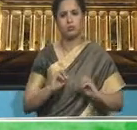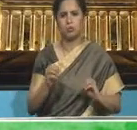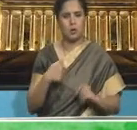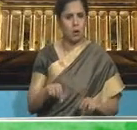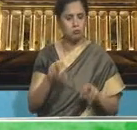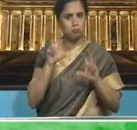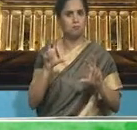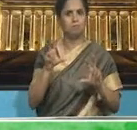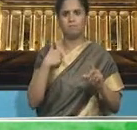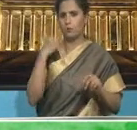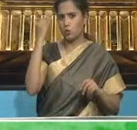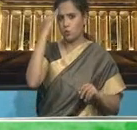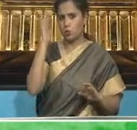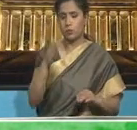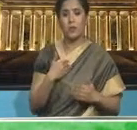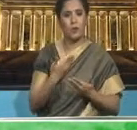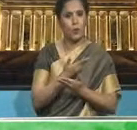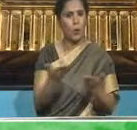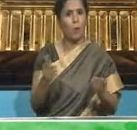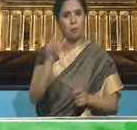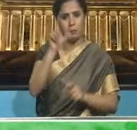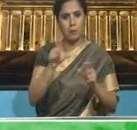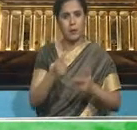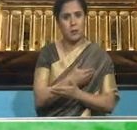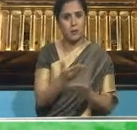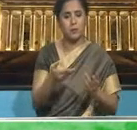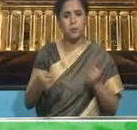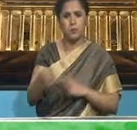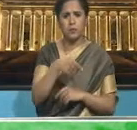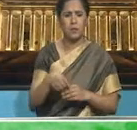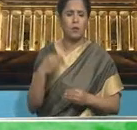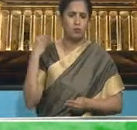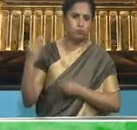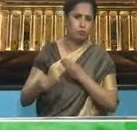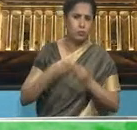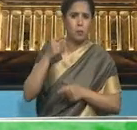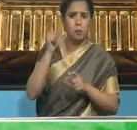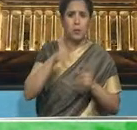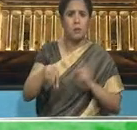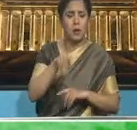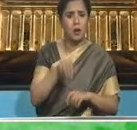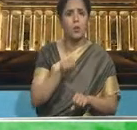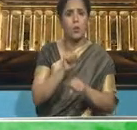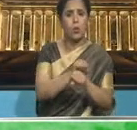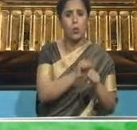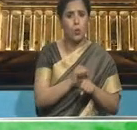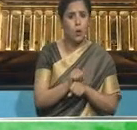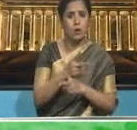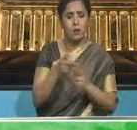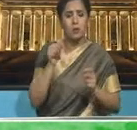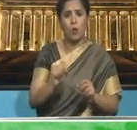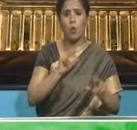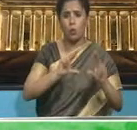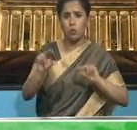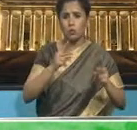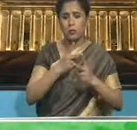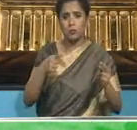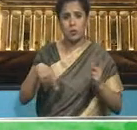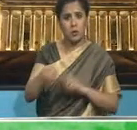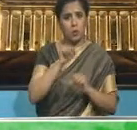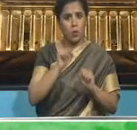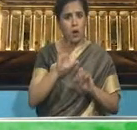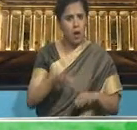alert. Dear fellow citizens, generations of people working in different fields deserve praise for